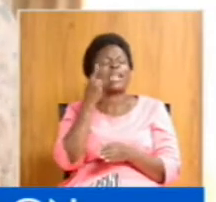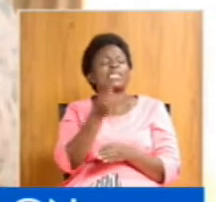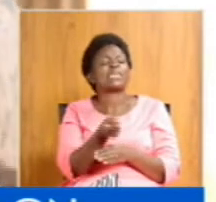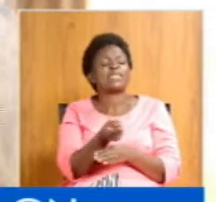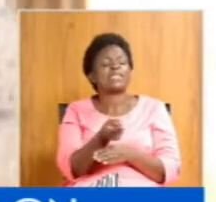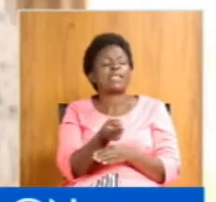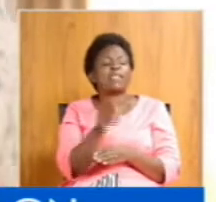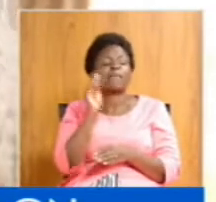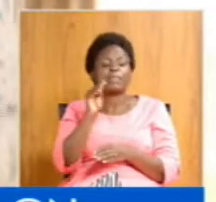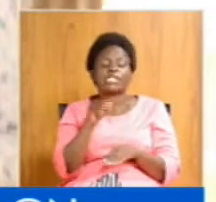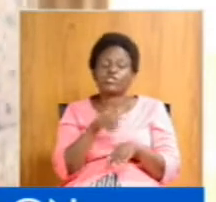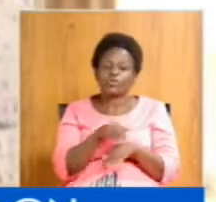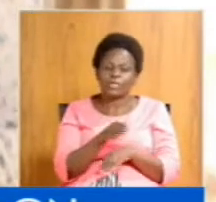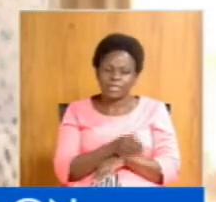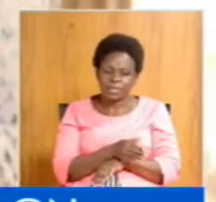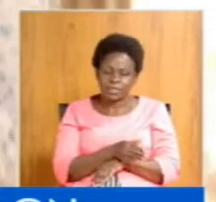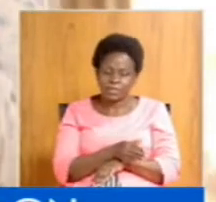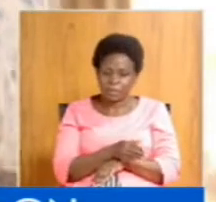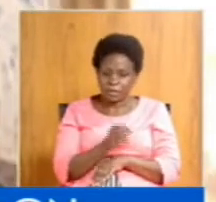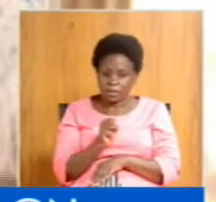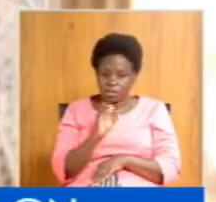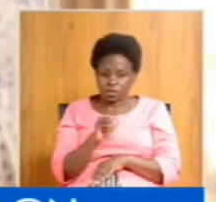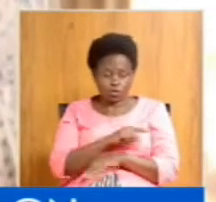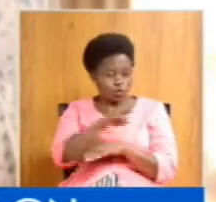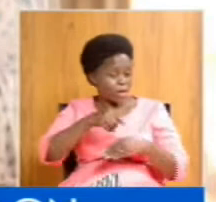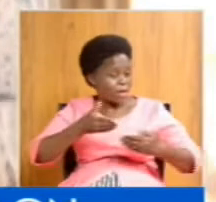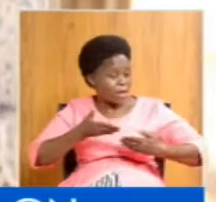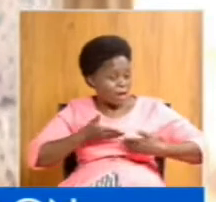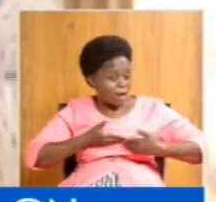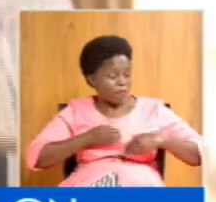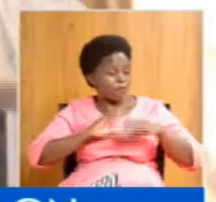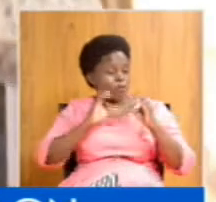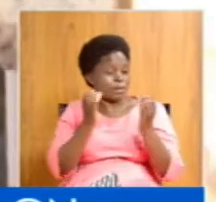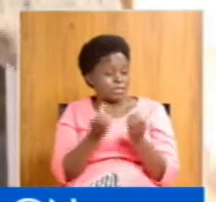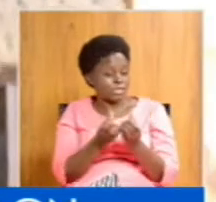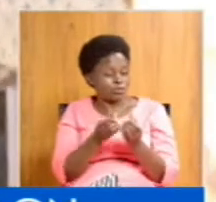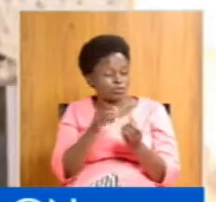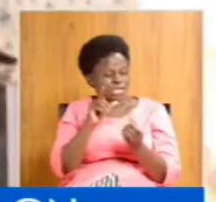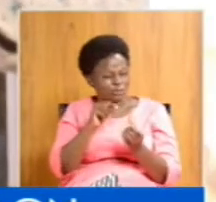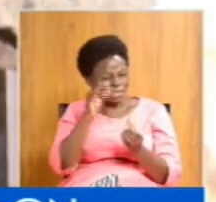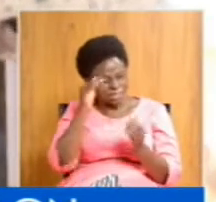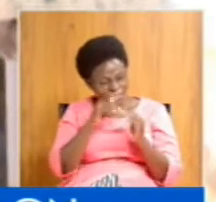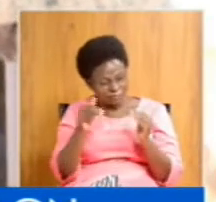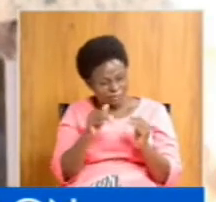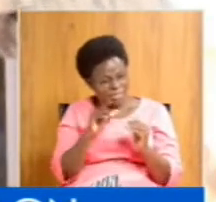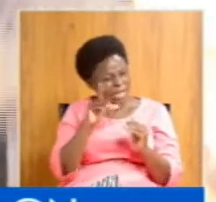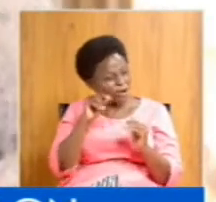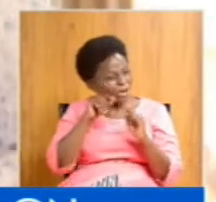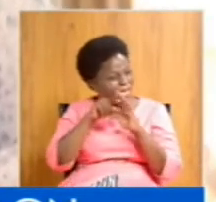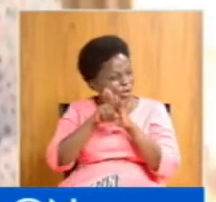the message that you are sending. So we have communities whose literacy levels are going so